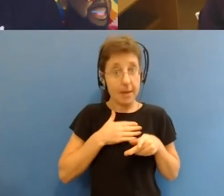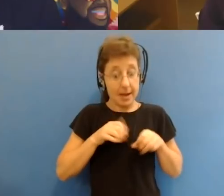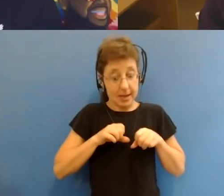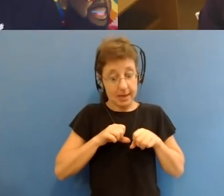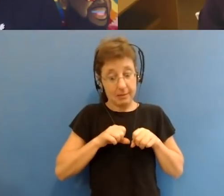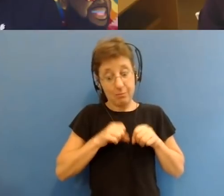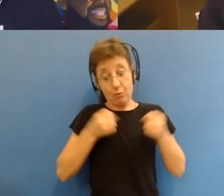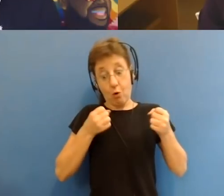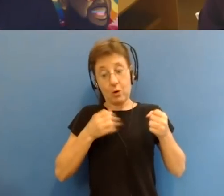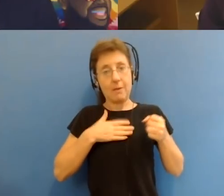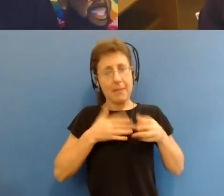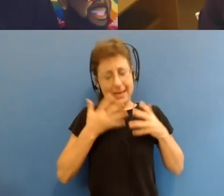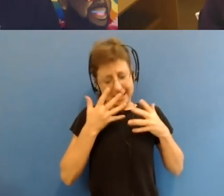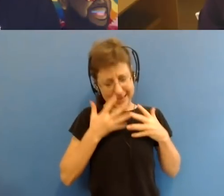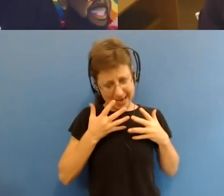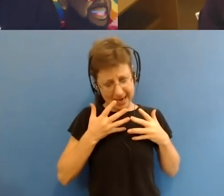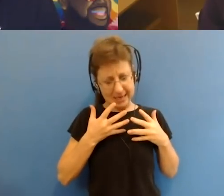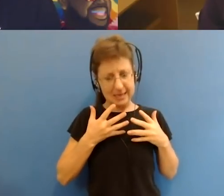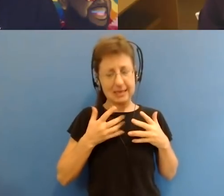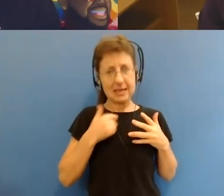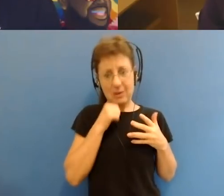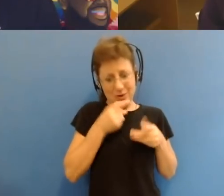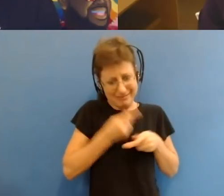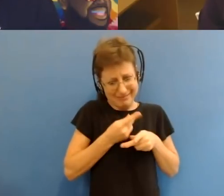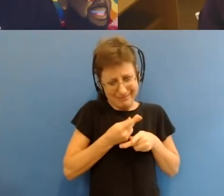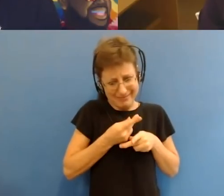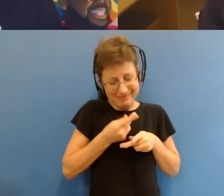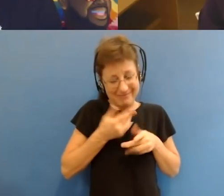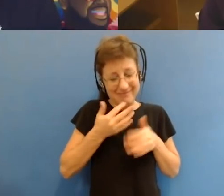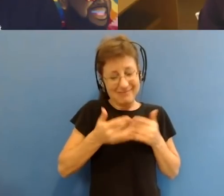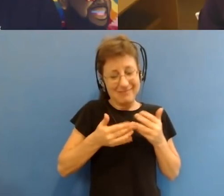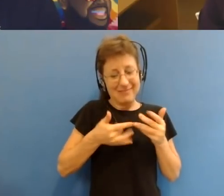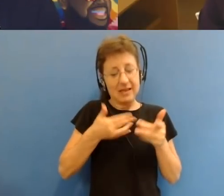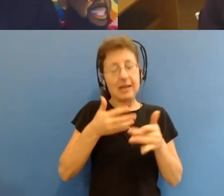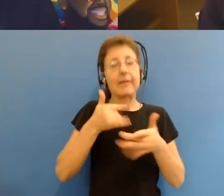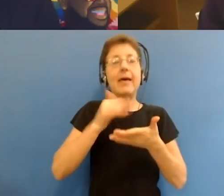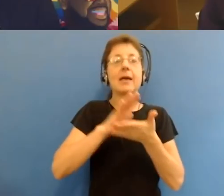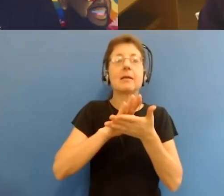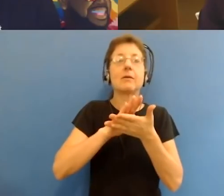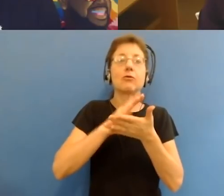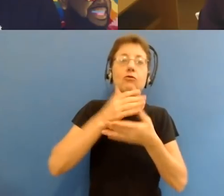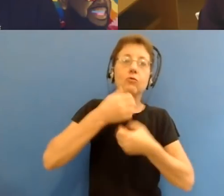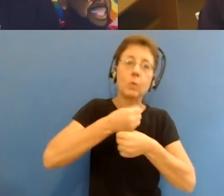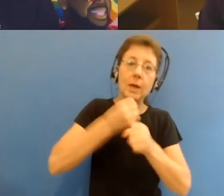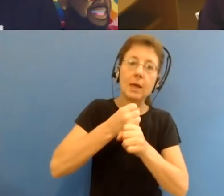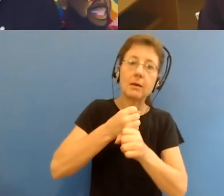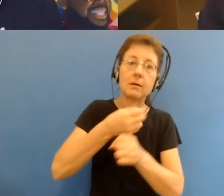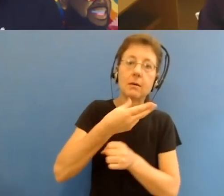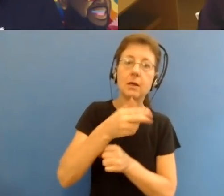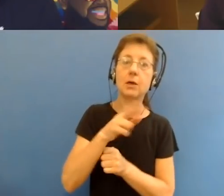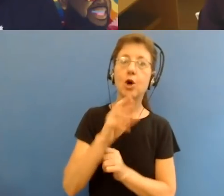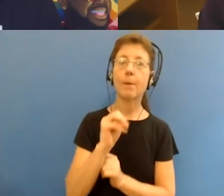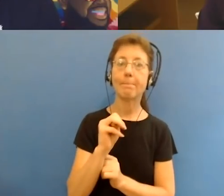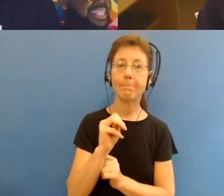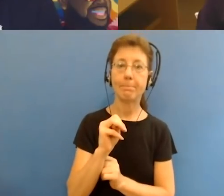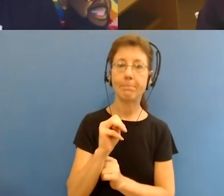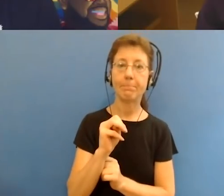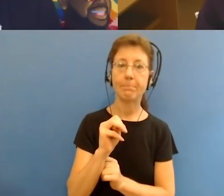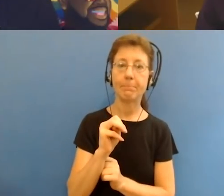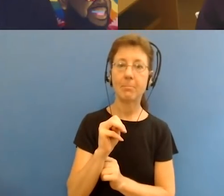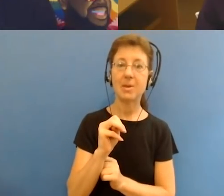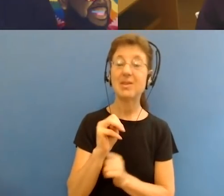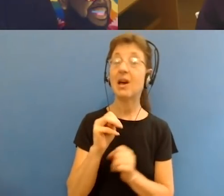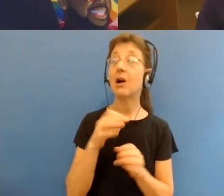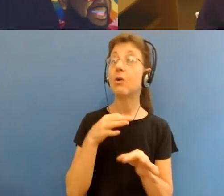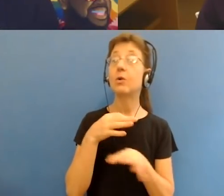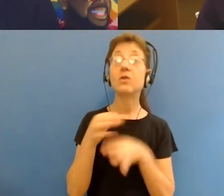it, and then that created harm, you know? And what I was really trying to say instead of creating harm was that I just really